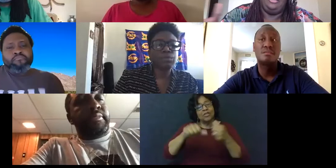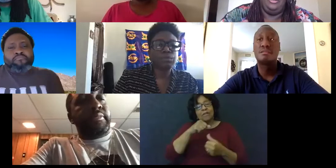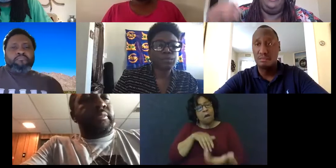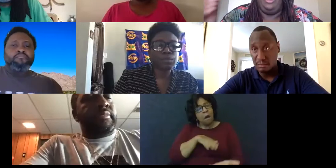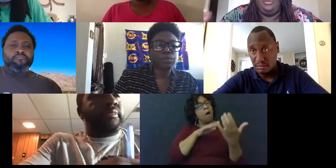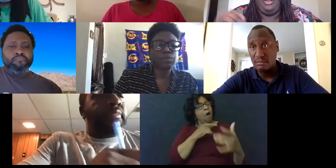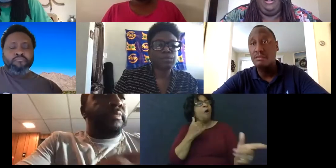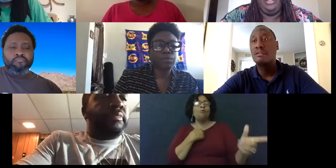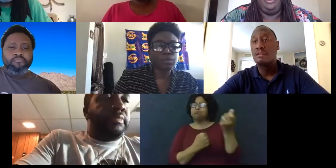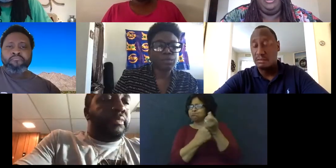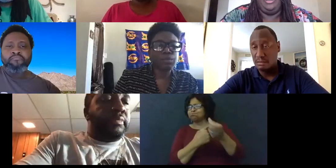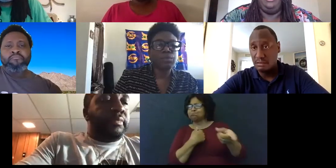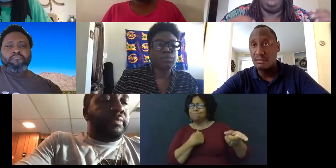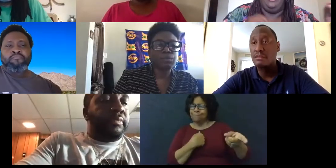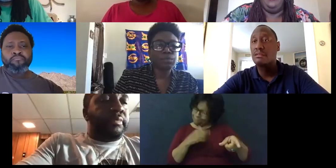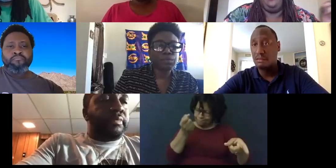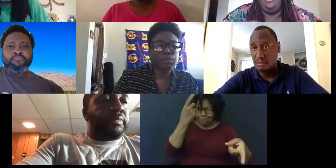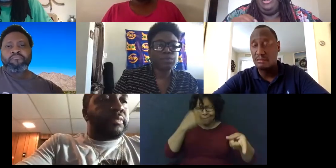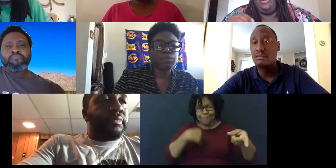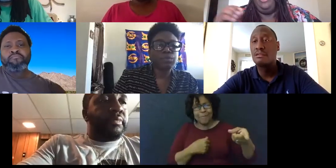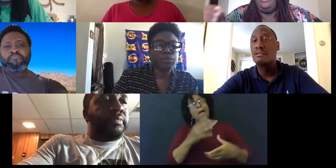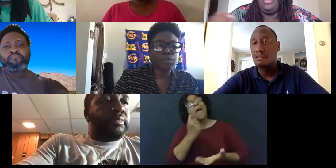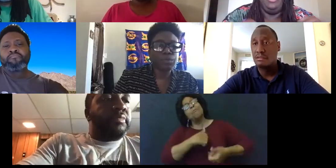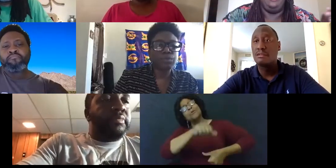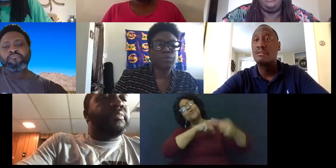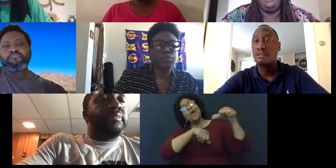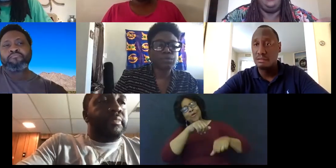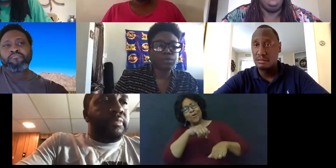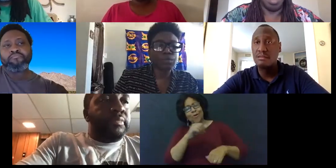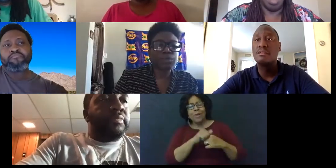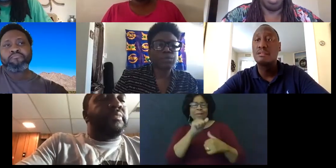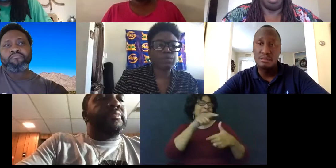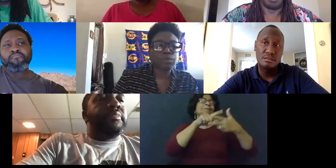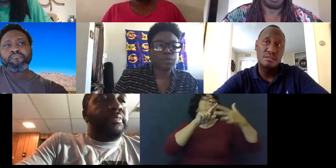I've got you, I've got your back on this perspective. Why don't we help one another out with A, B, or C?